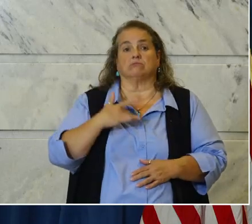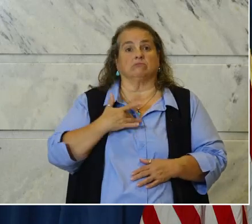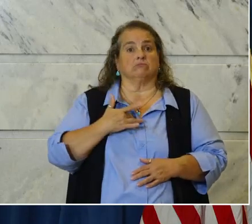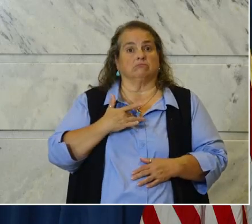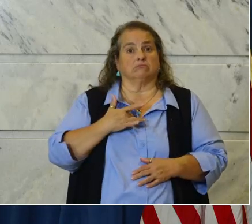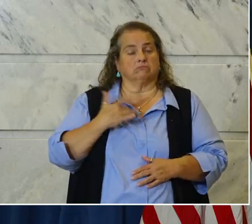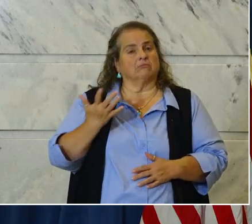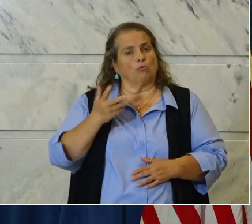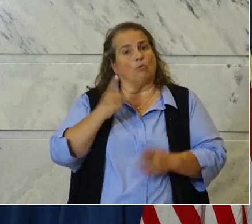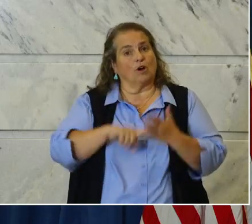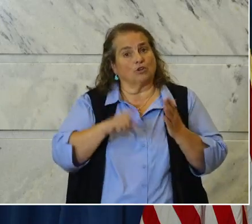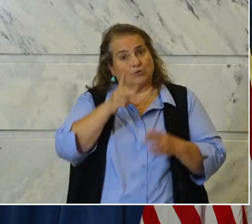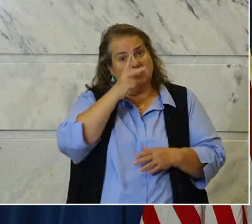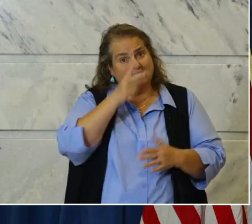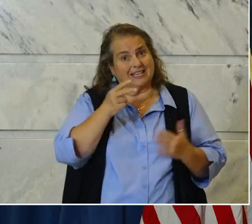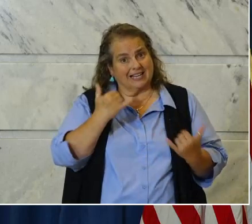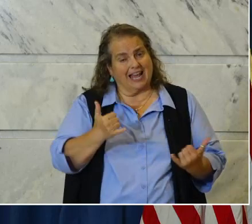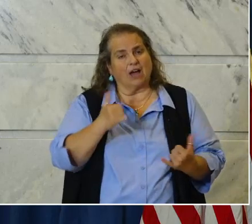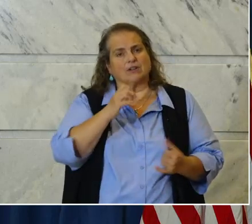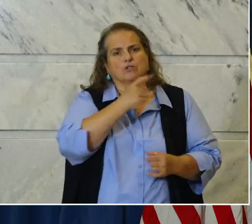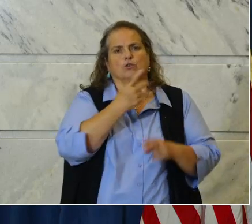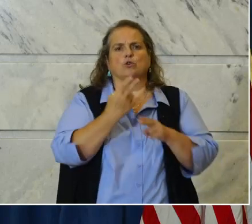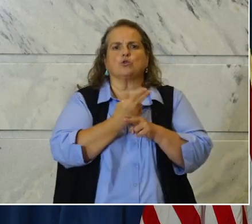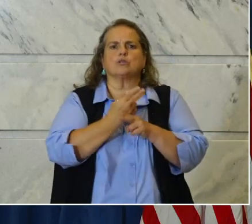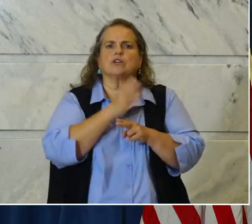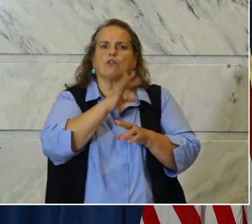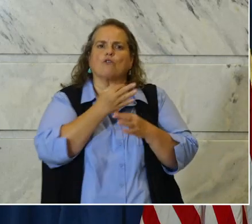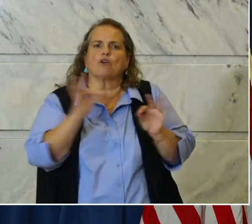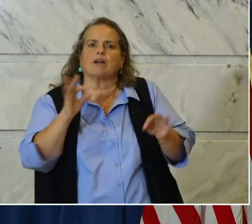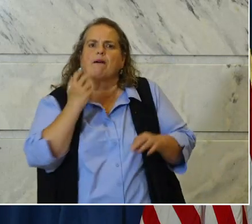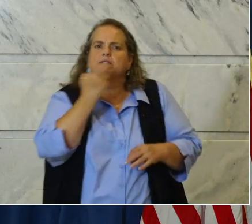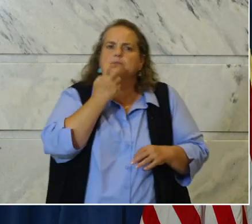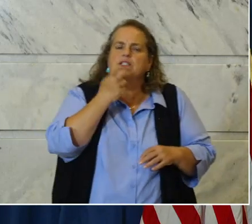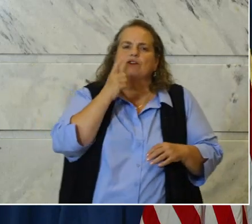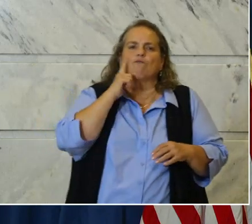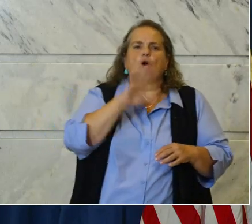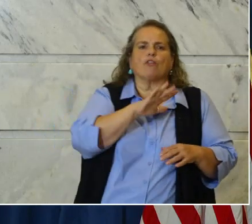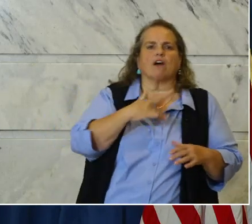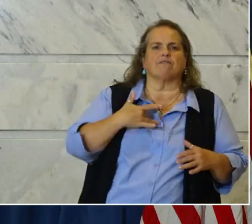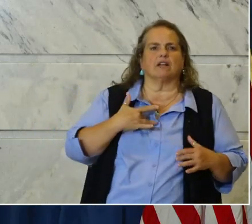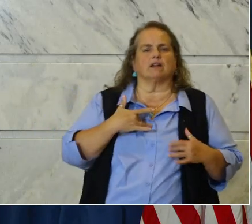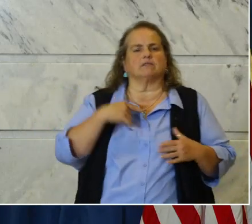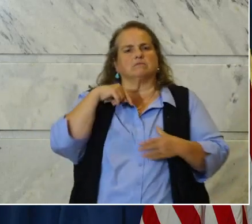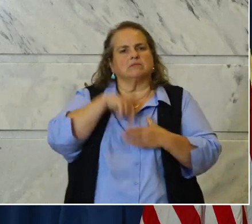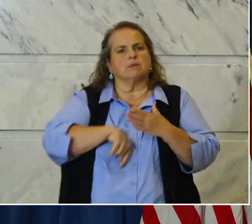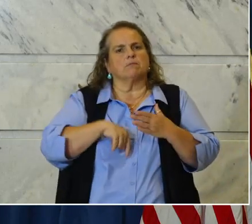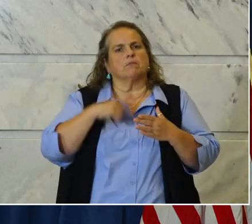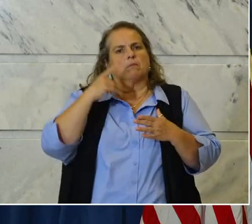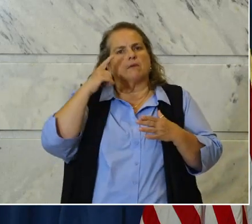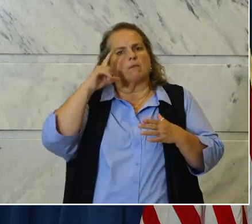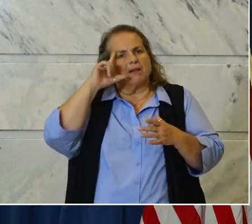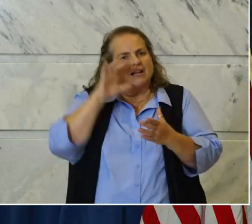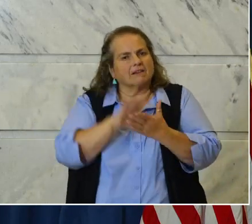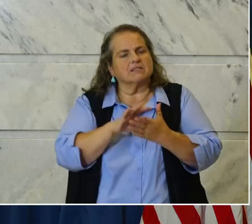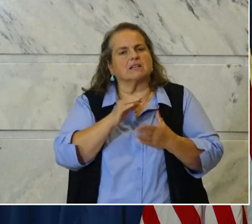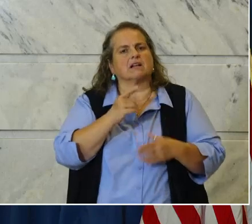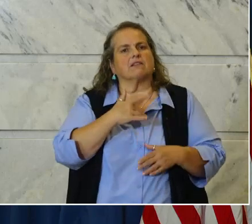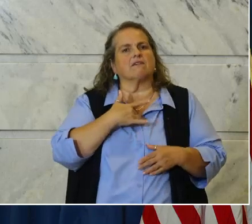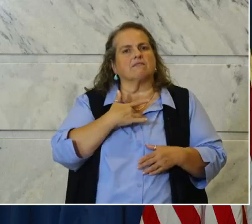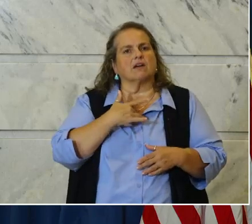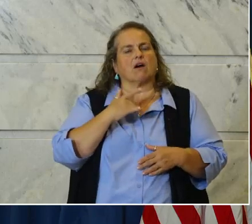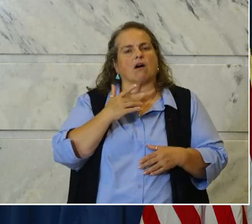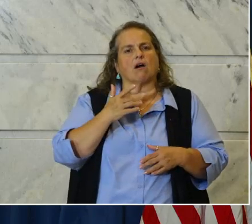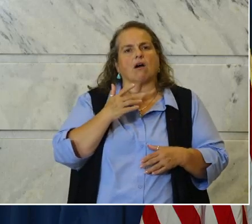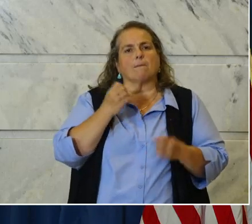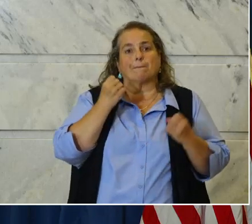now is them using it for deeply held beliefs that I believe in many of the instances, if not